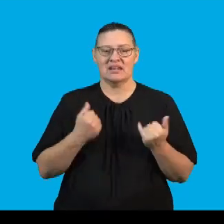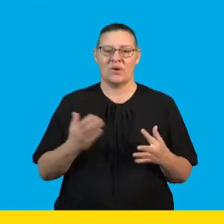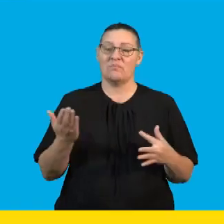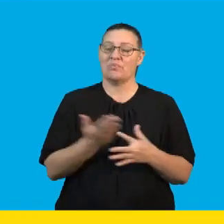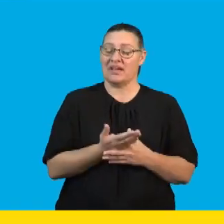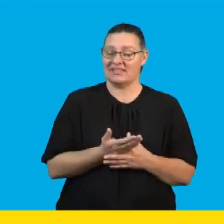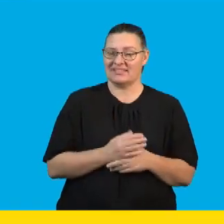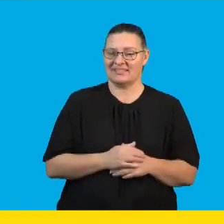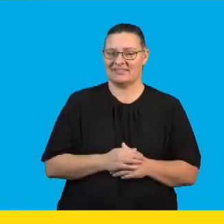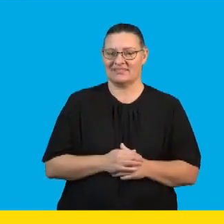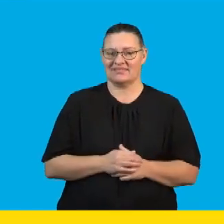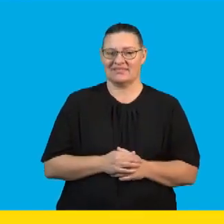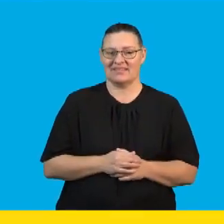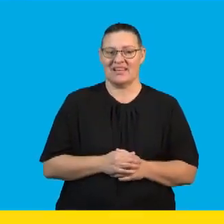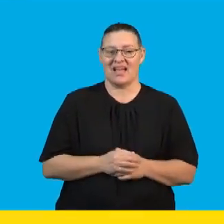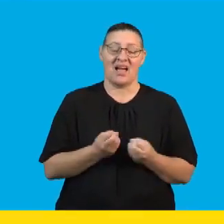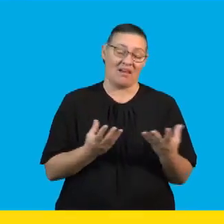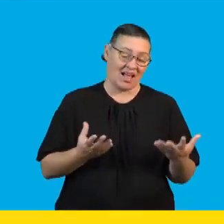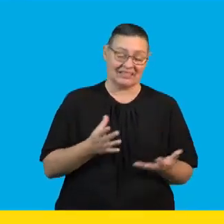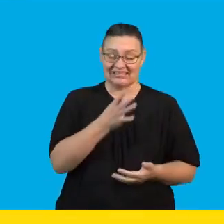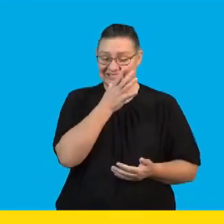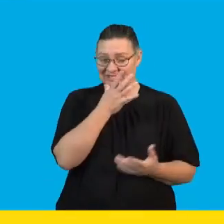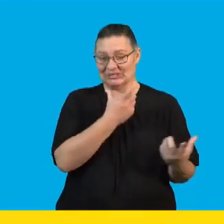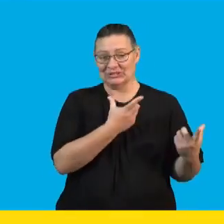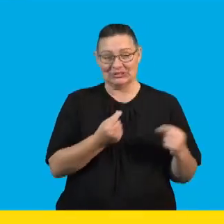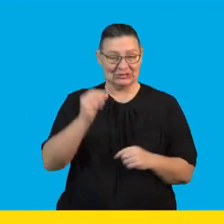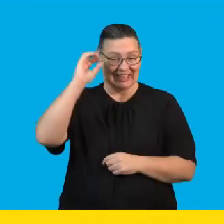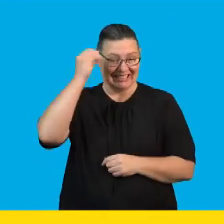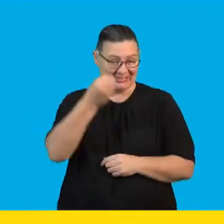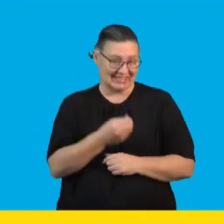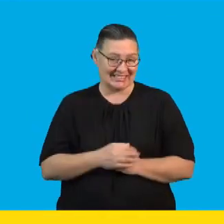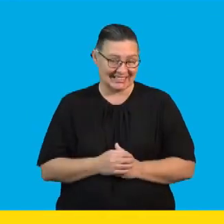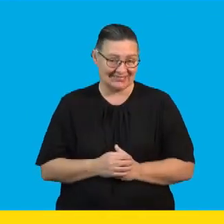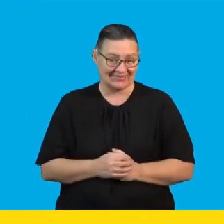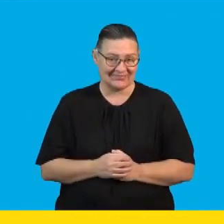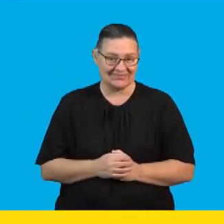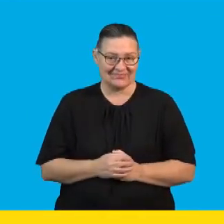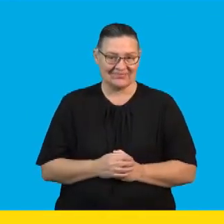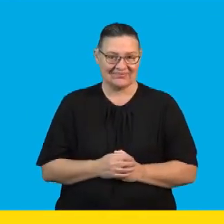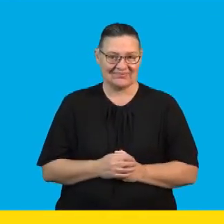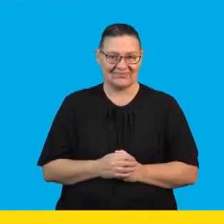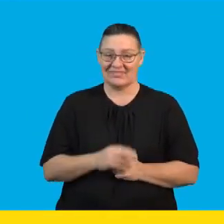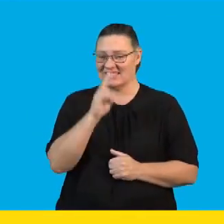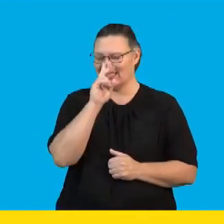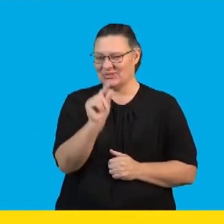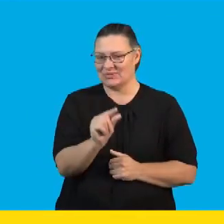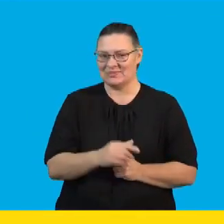again. Let us go for our ad break. We still have more interesting stuff